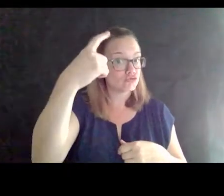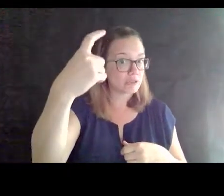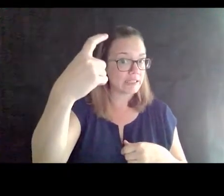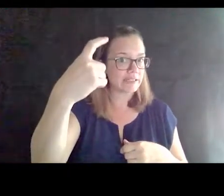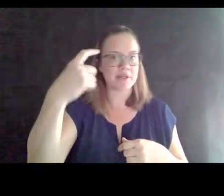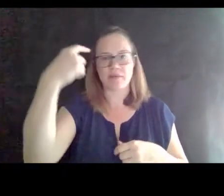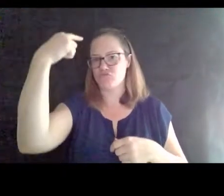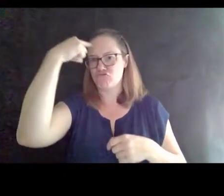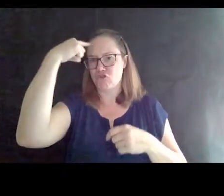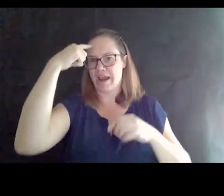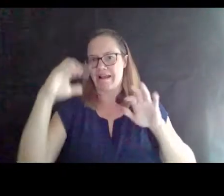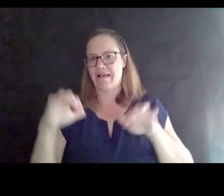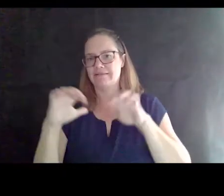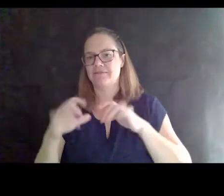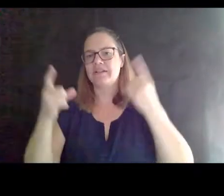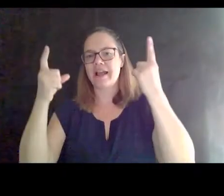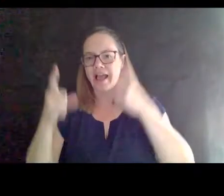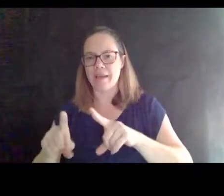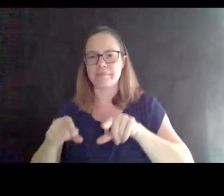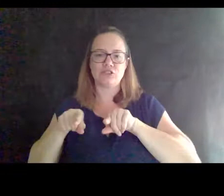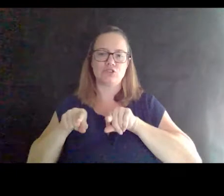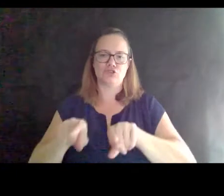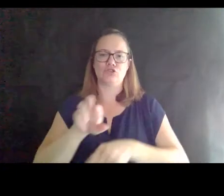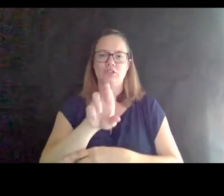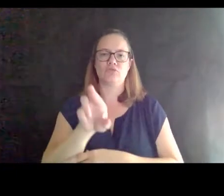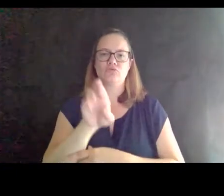brain activity that occurs during this stage.